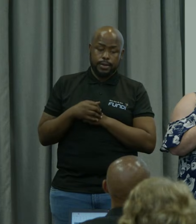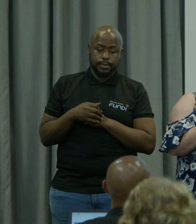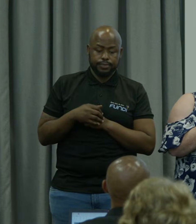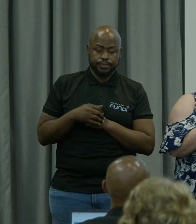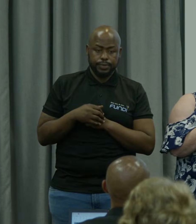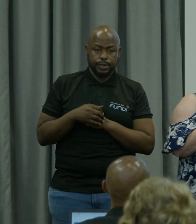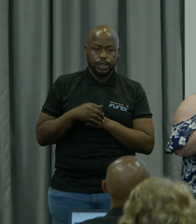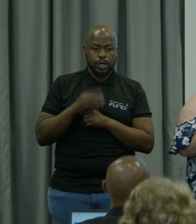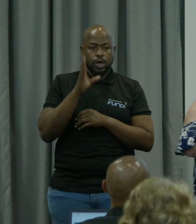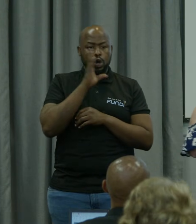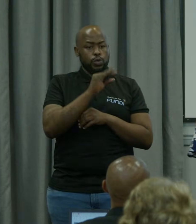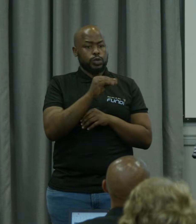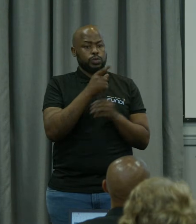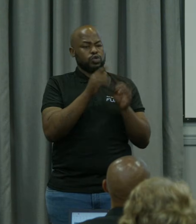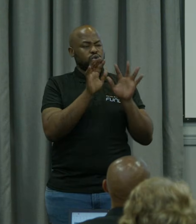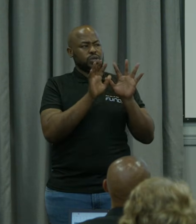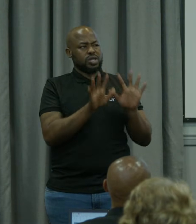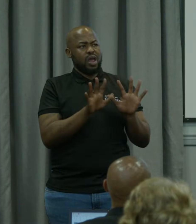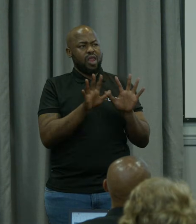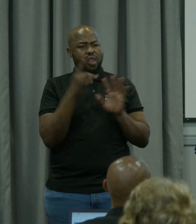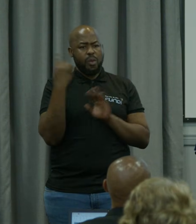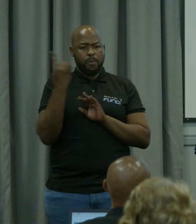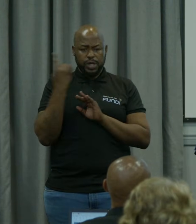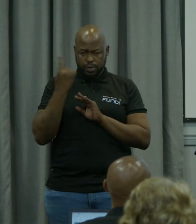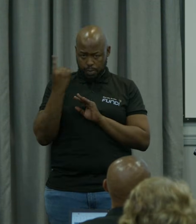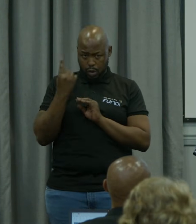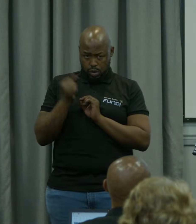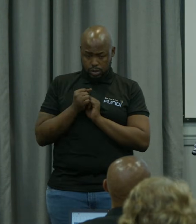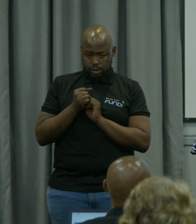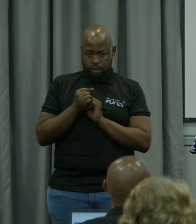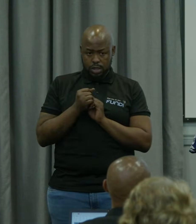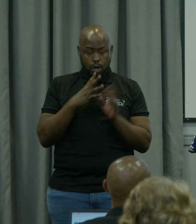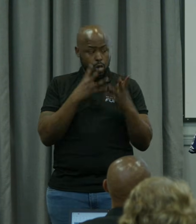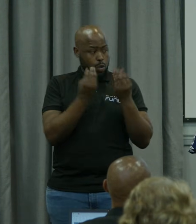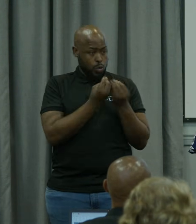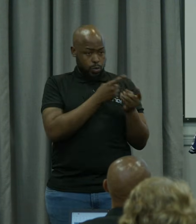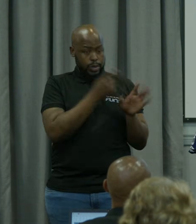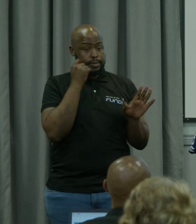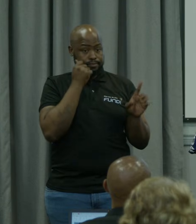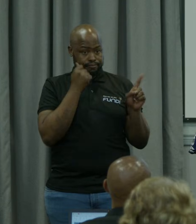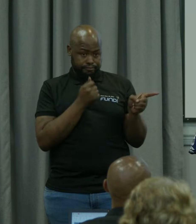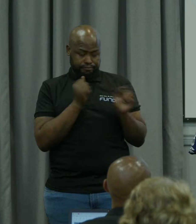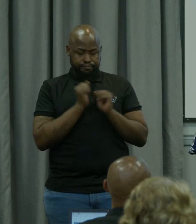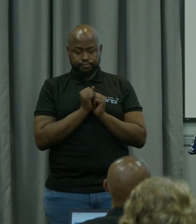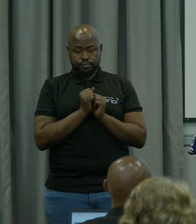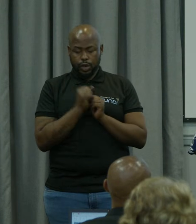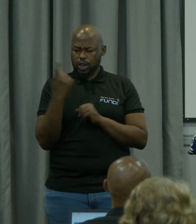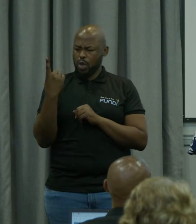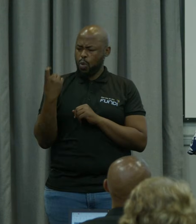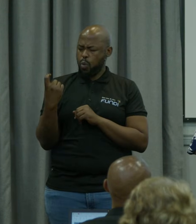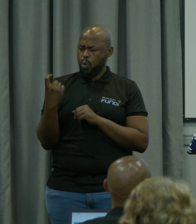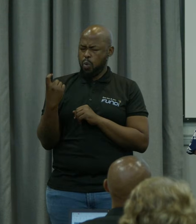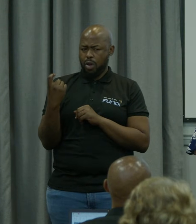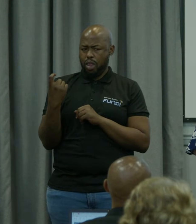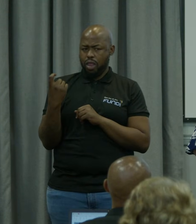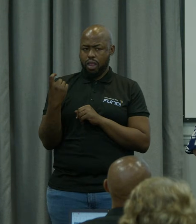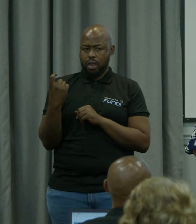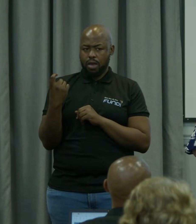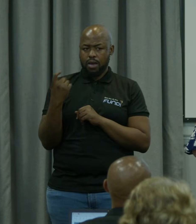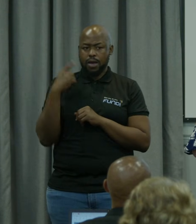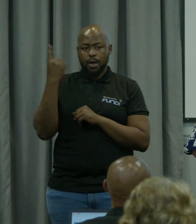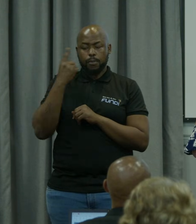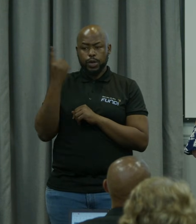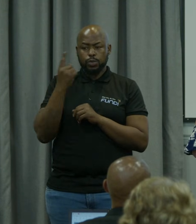We spoke to 10 principals, also with a gentleman, and the one principal runs a school for